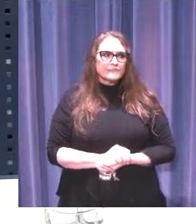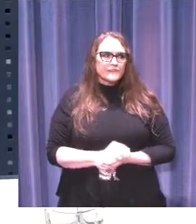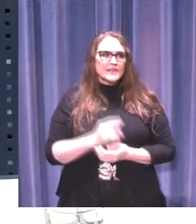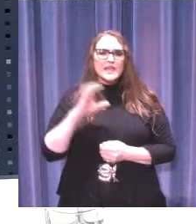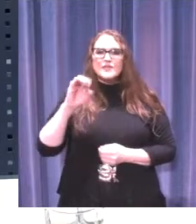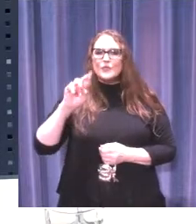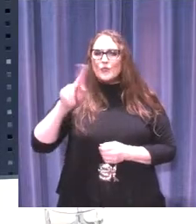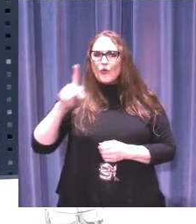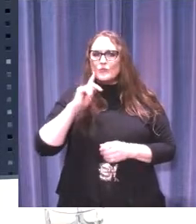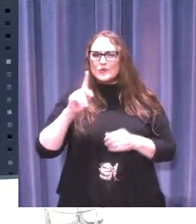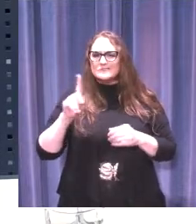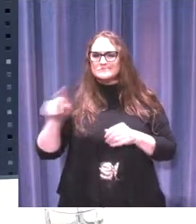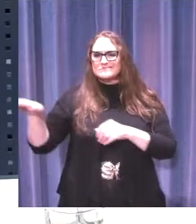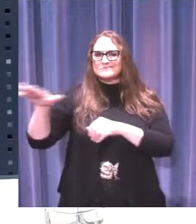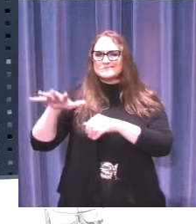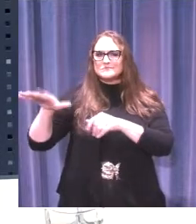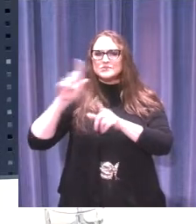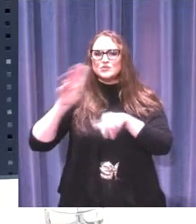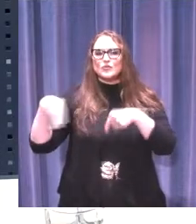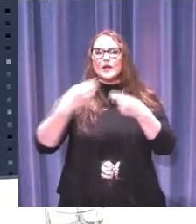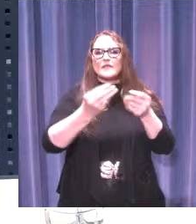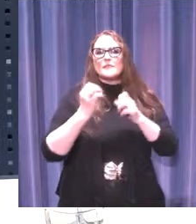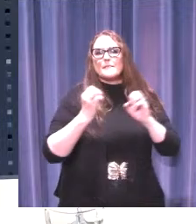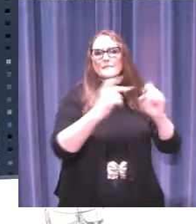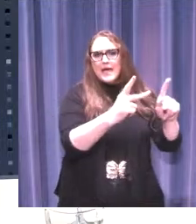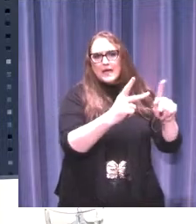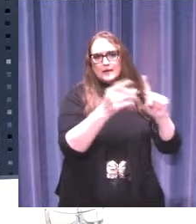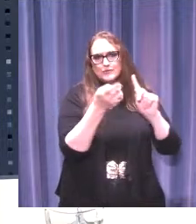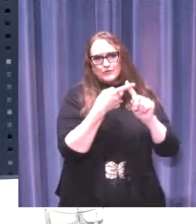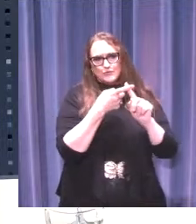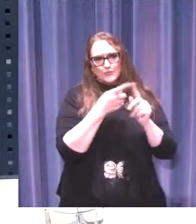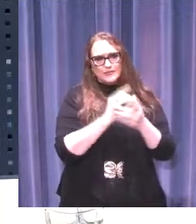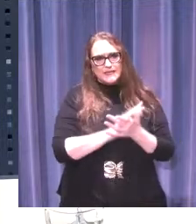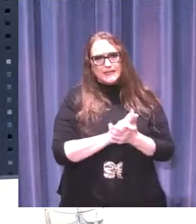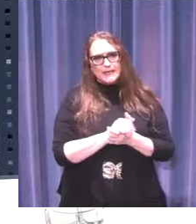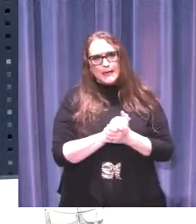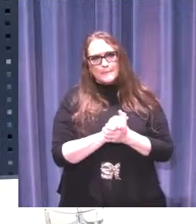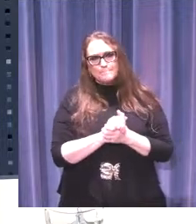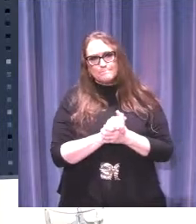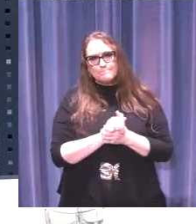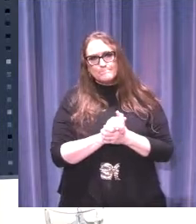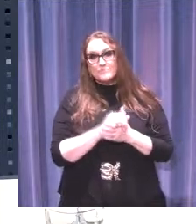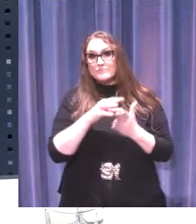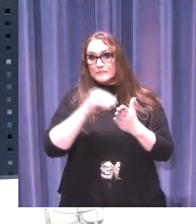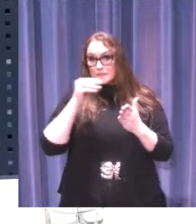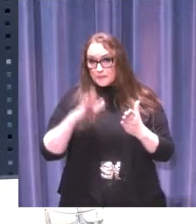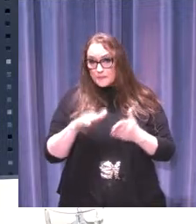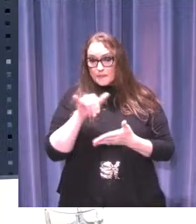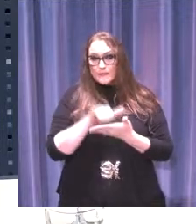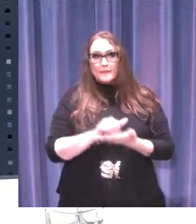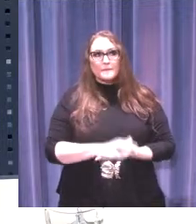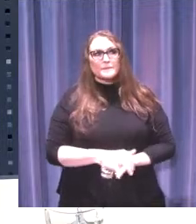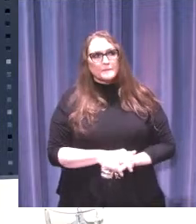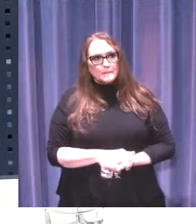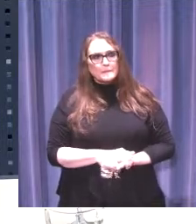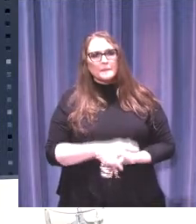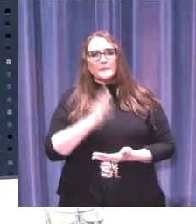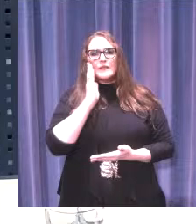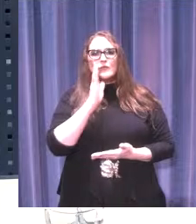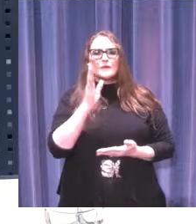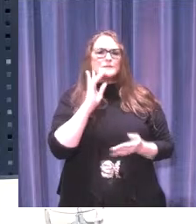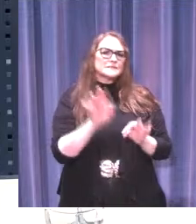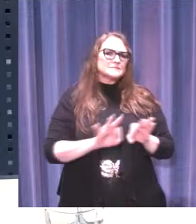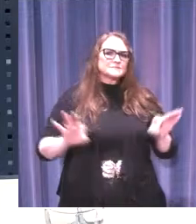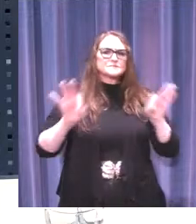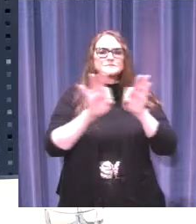corporate space to give back to the students that are going to be so